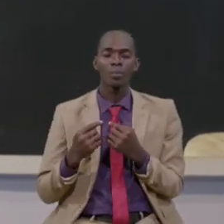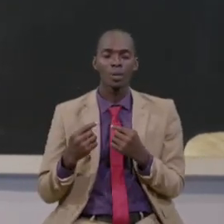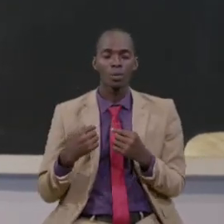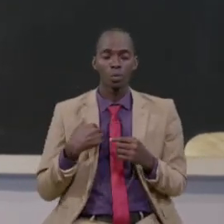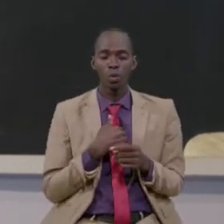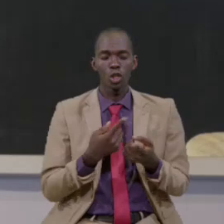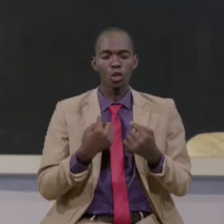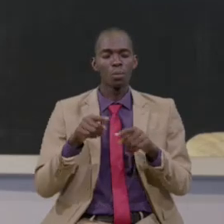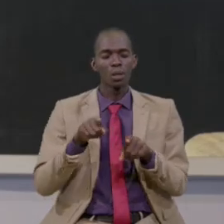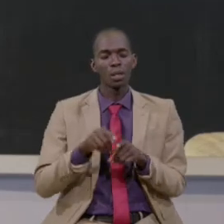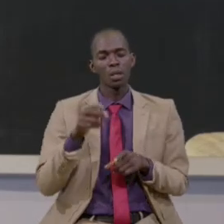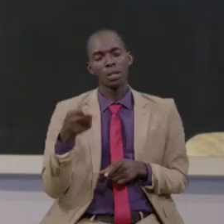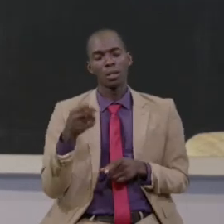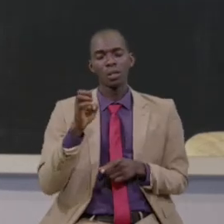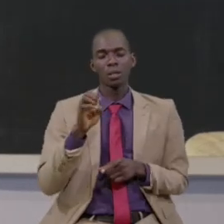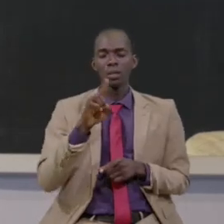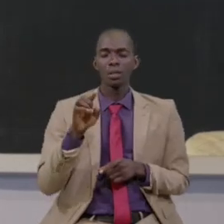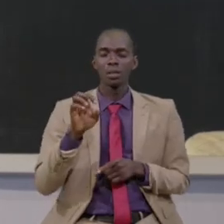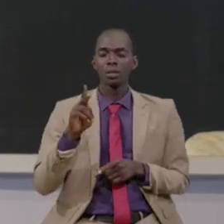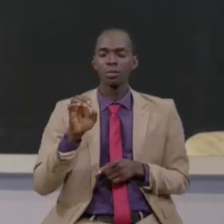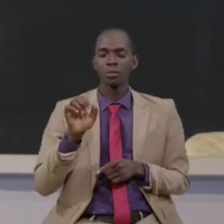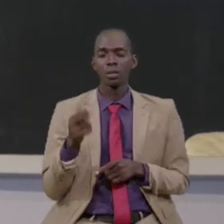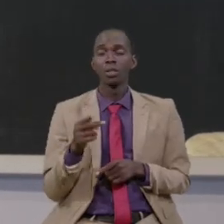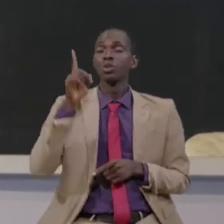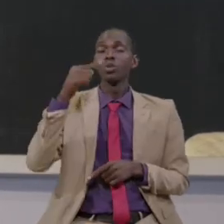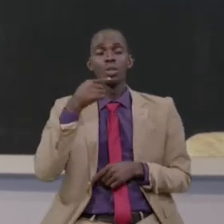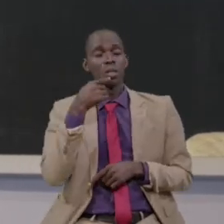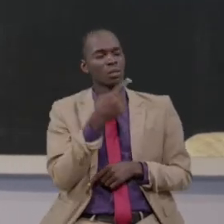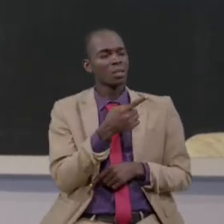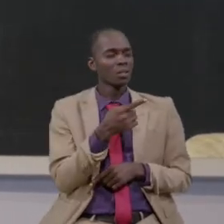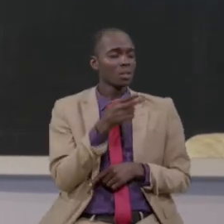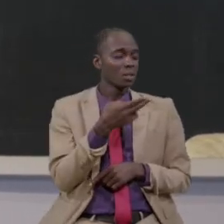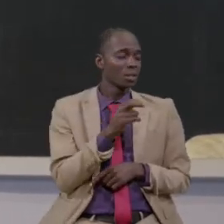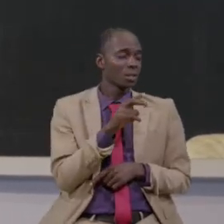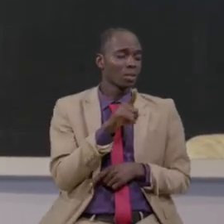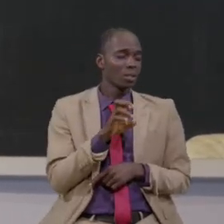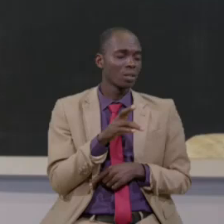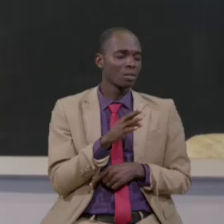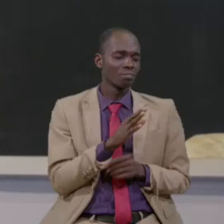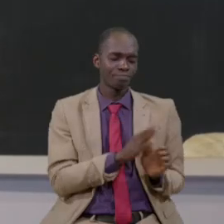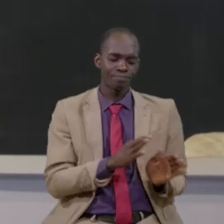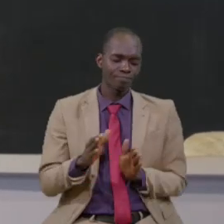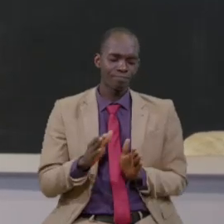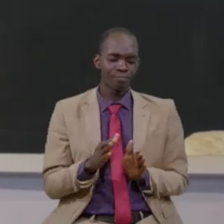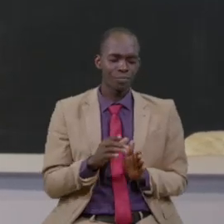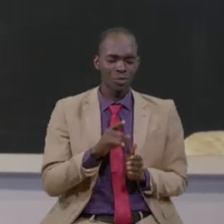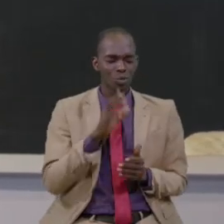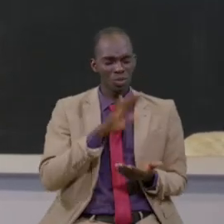You told him, it's all over. Pack it up. set your house in